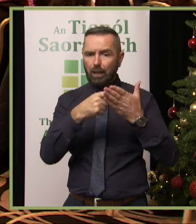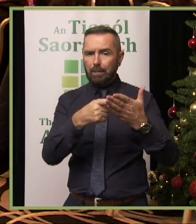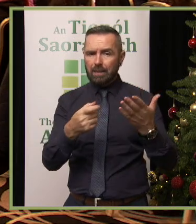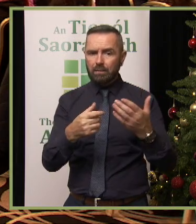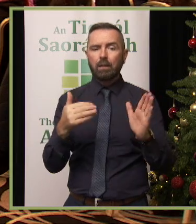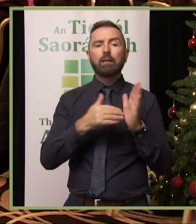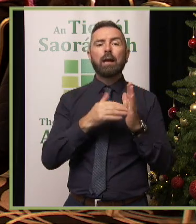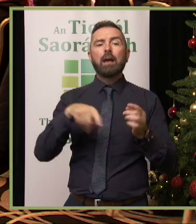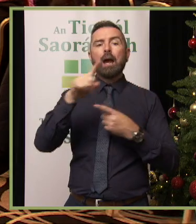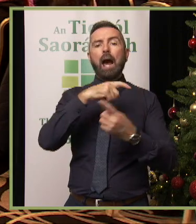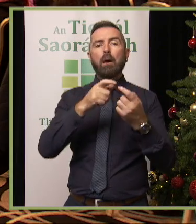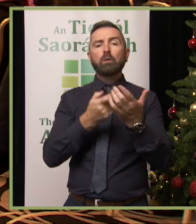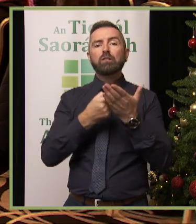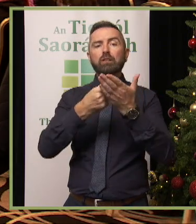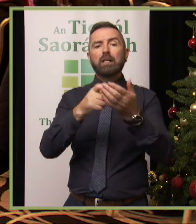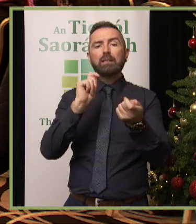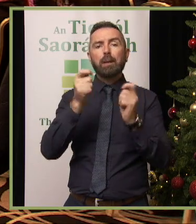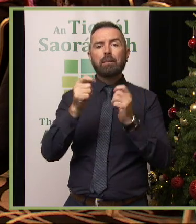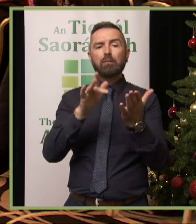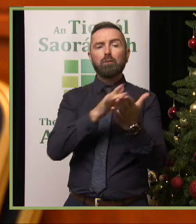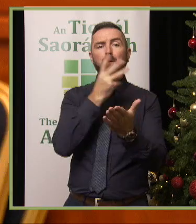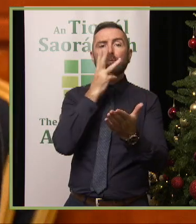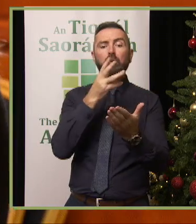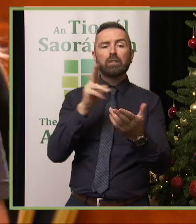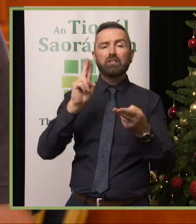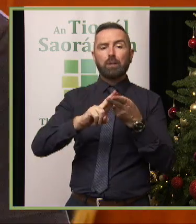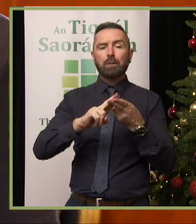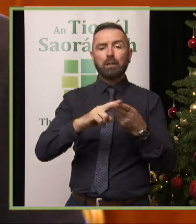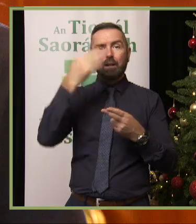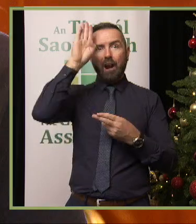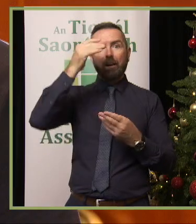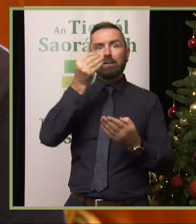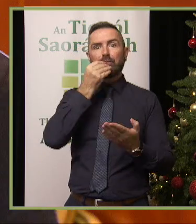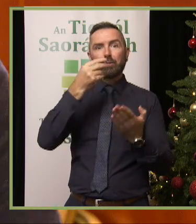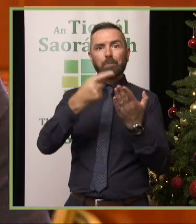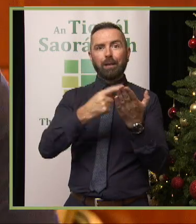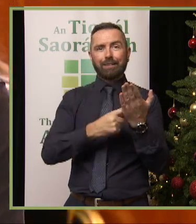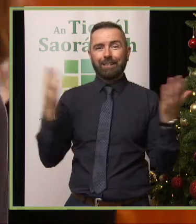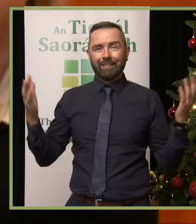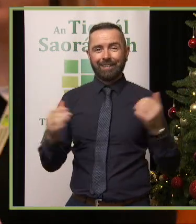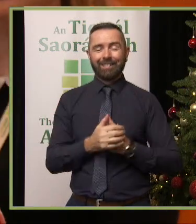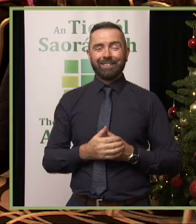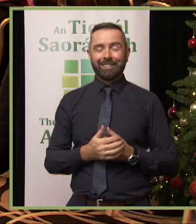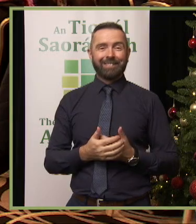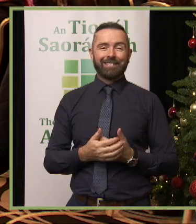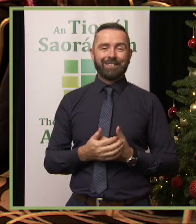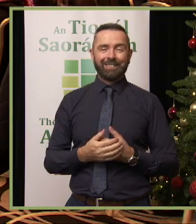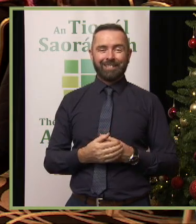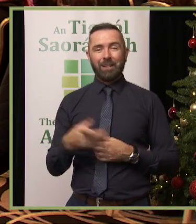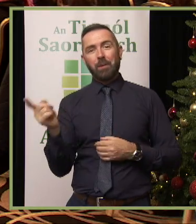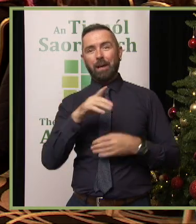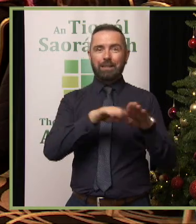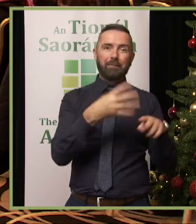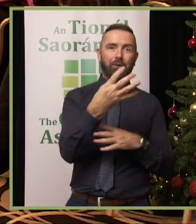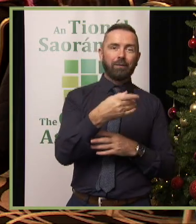Yeah, and our suggested amendment is quite simple. Remove the word cheap and say Ireland's food policy. Okay. That was our suggestion. But we can go back to table 4s and